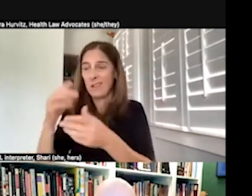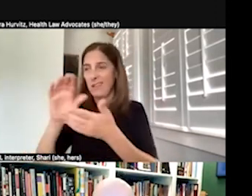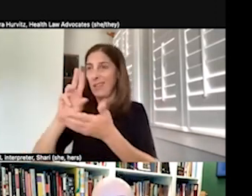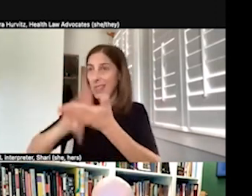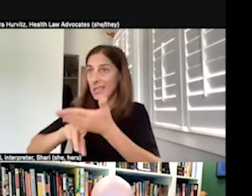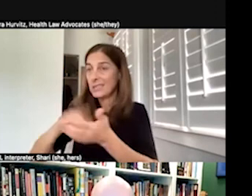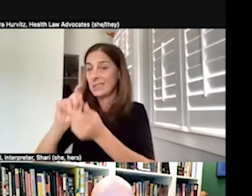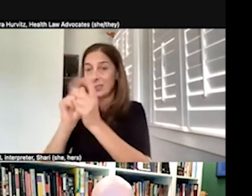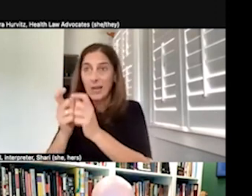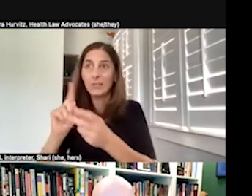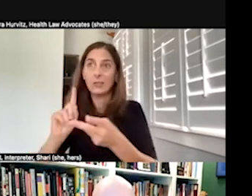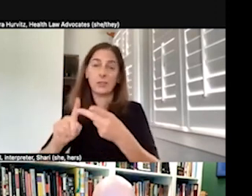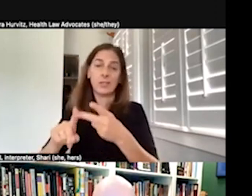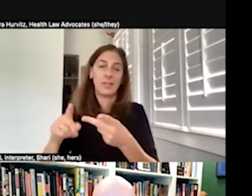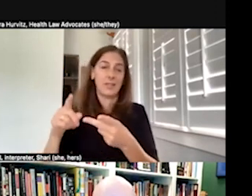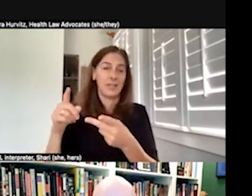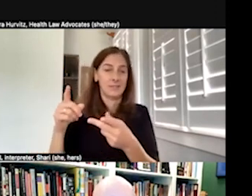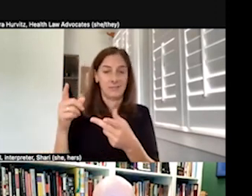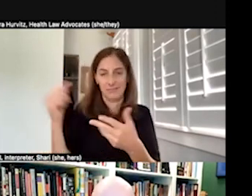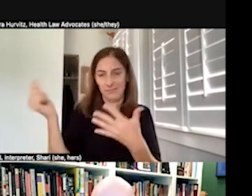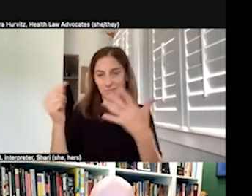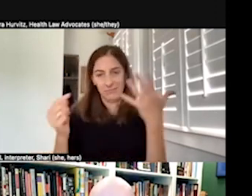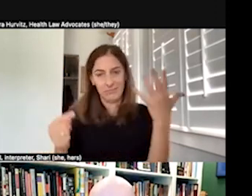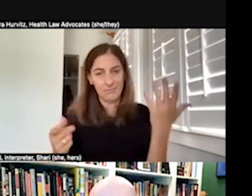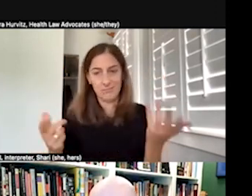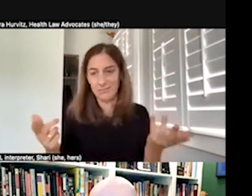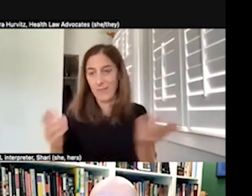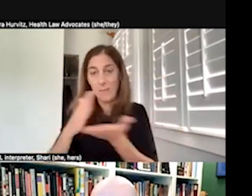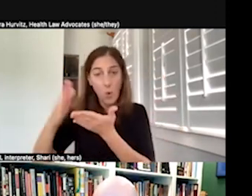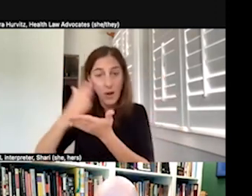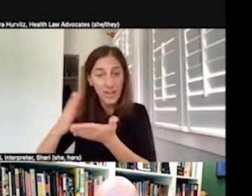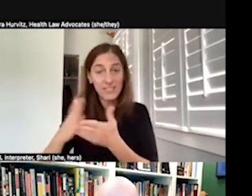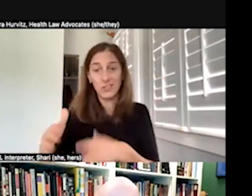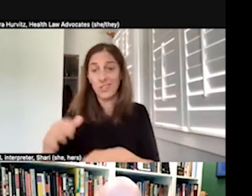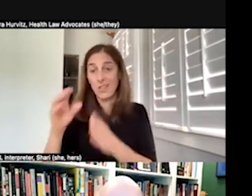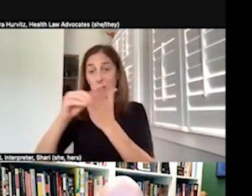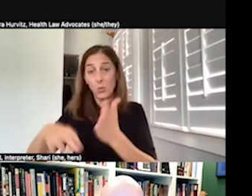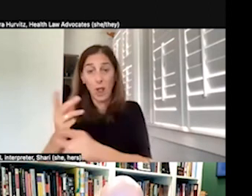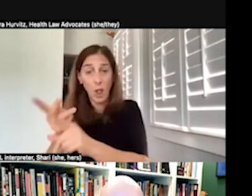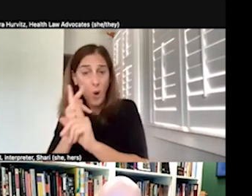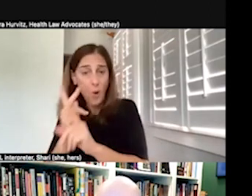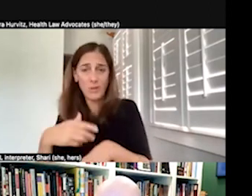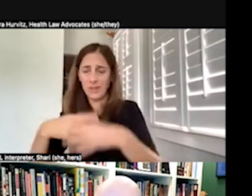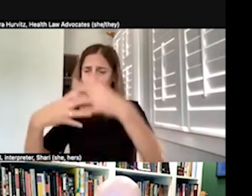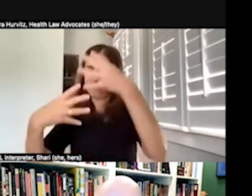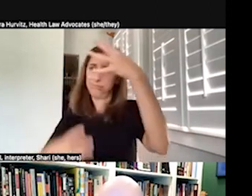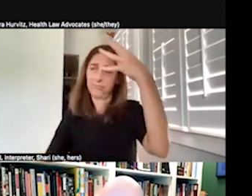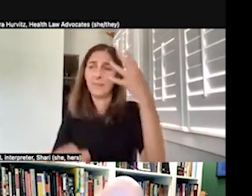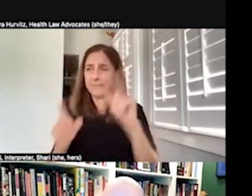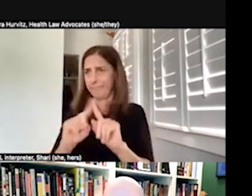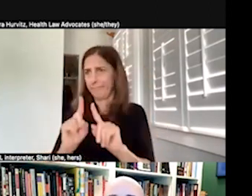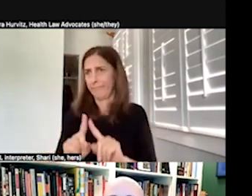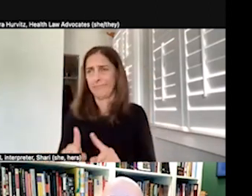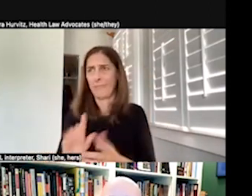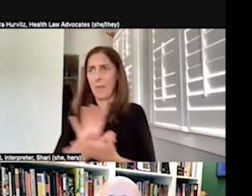It's really difficult for so many folks who are transgender, diverse, or intersex going through changing gender markers and